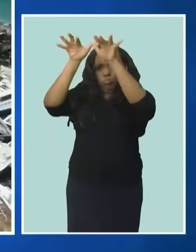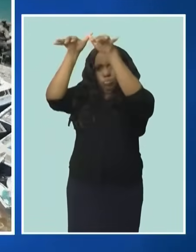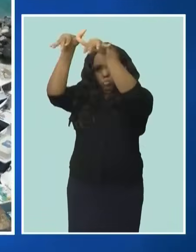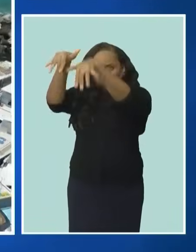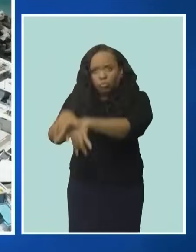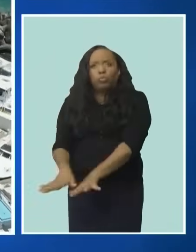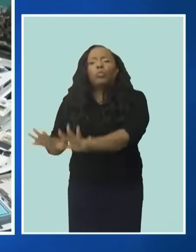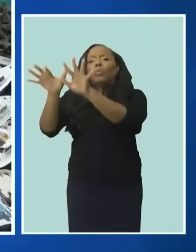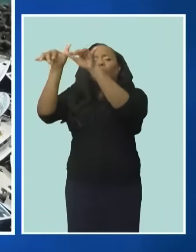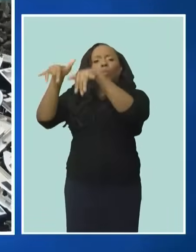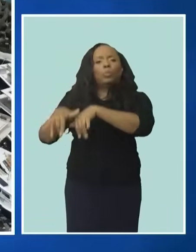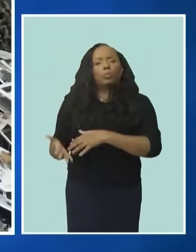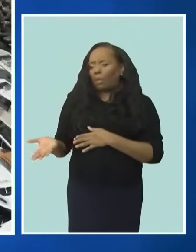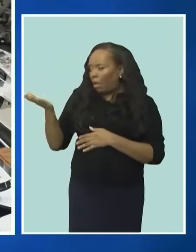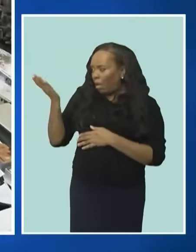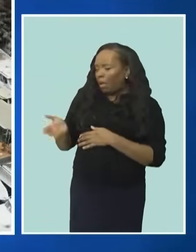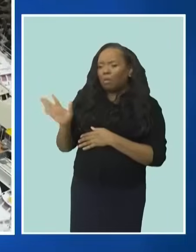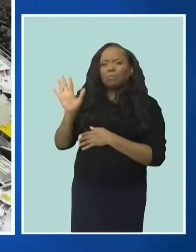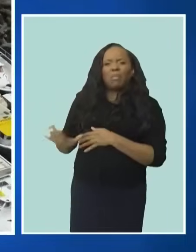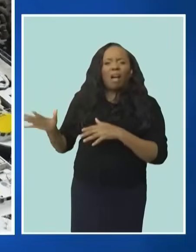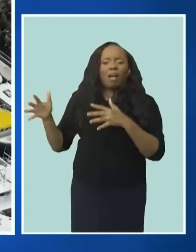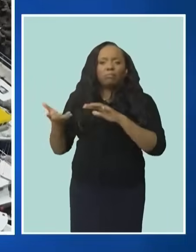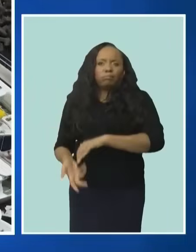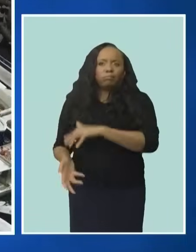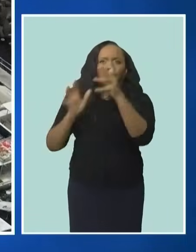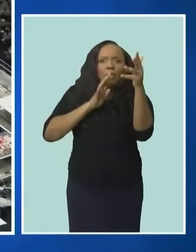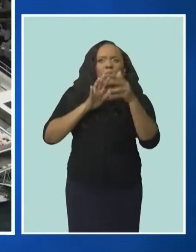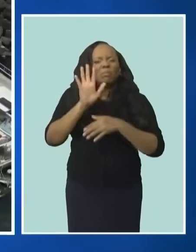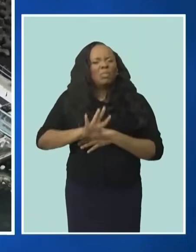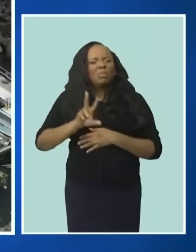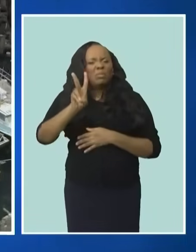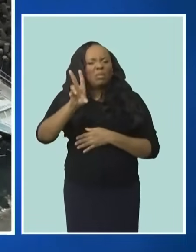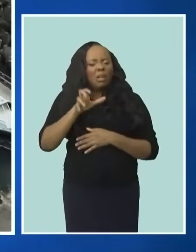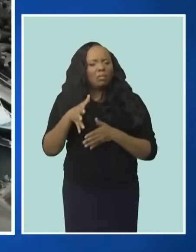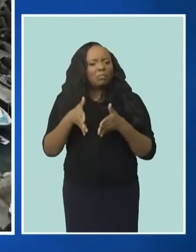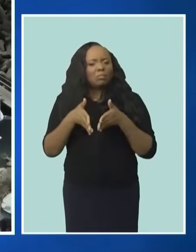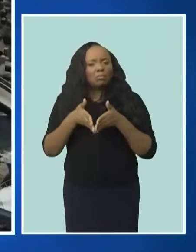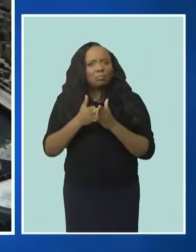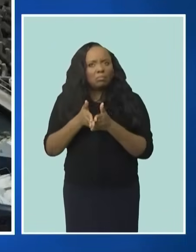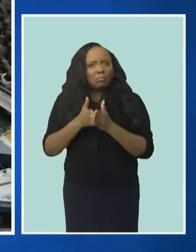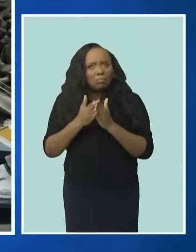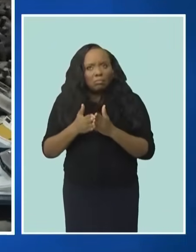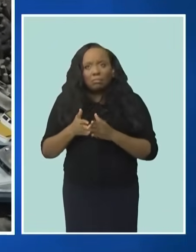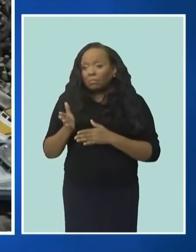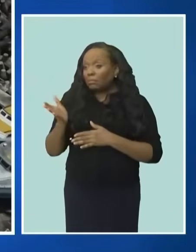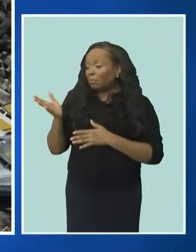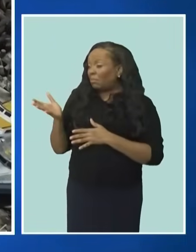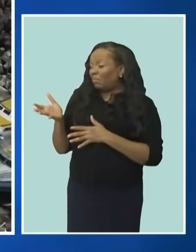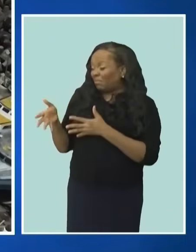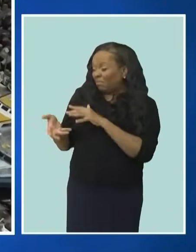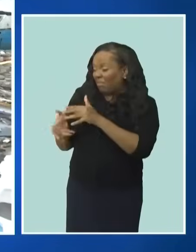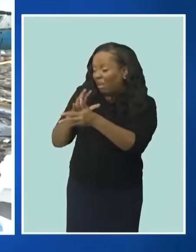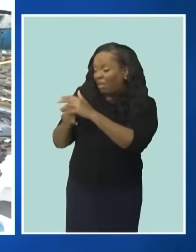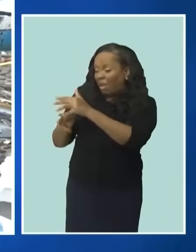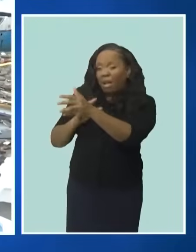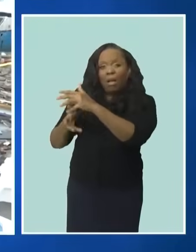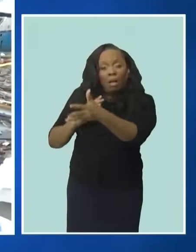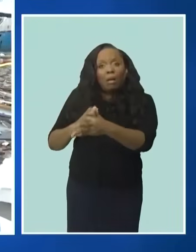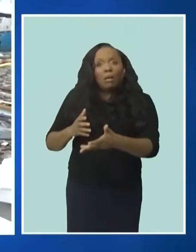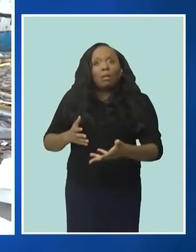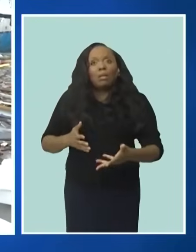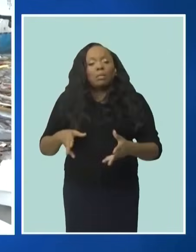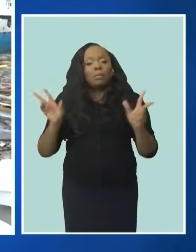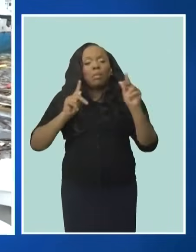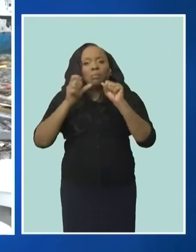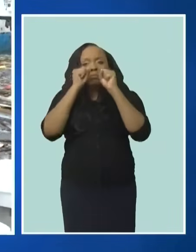the Bridgetown Fisheries Complex, damaging over 200 fishing vessels sheltered there. The country was thrown into a state